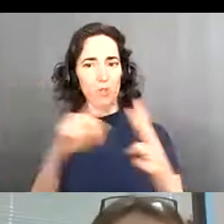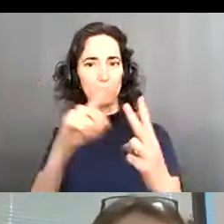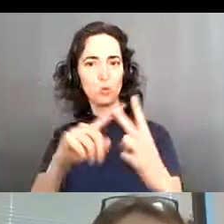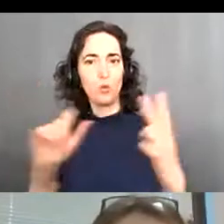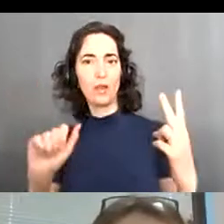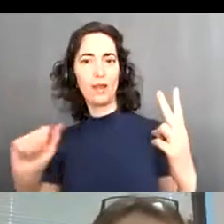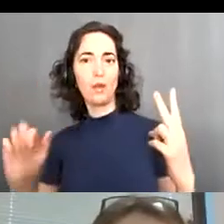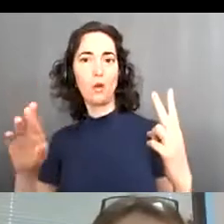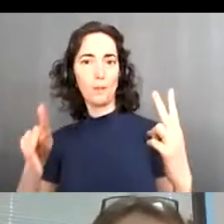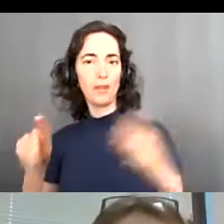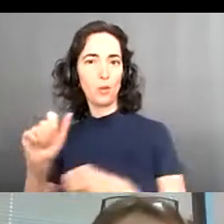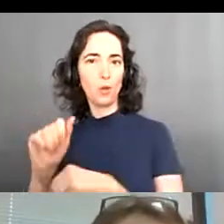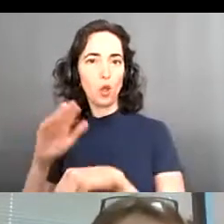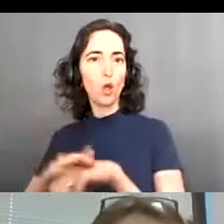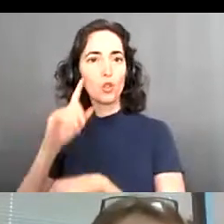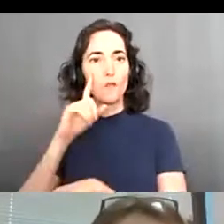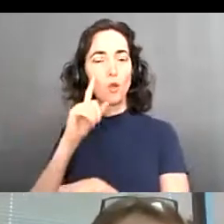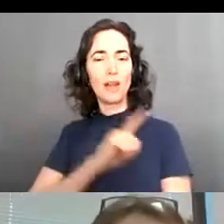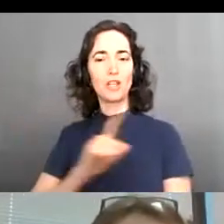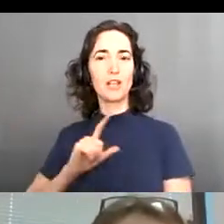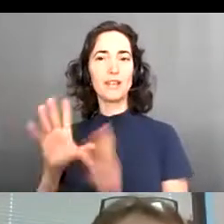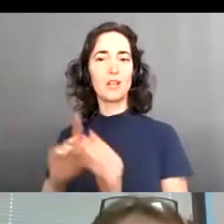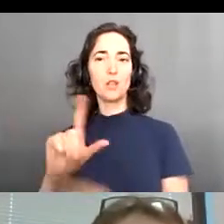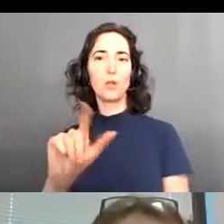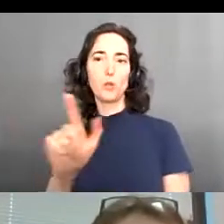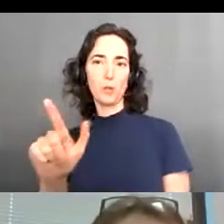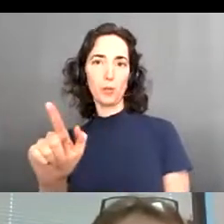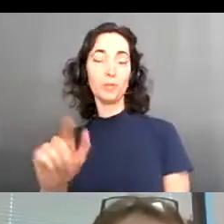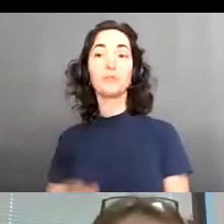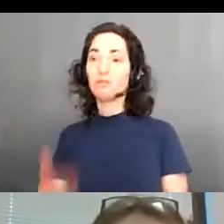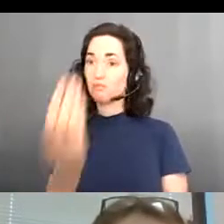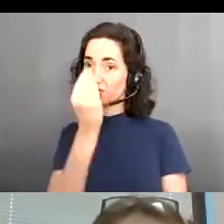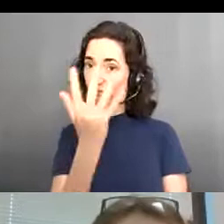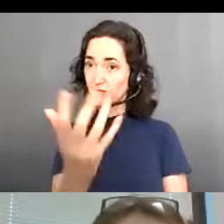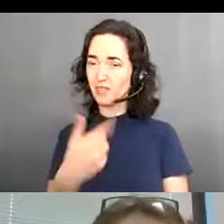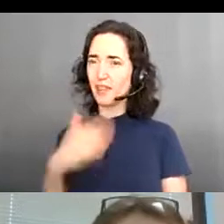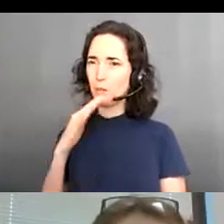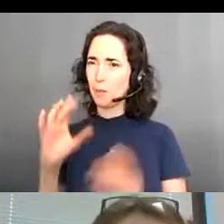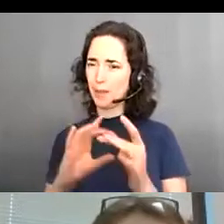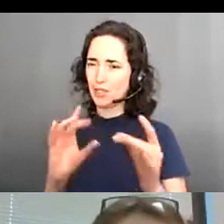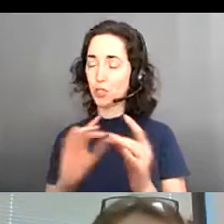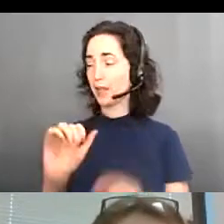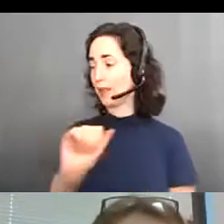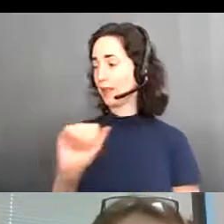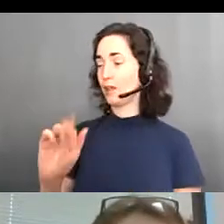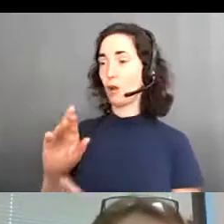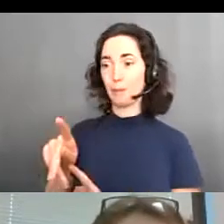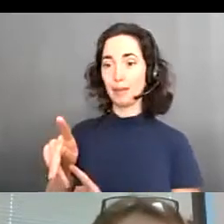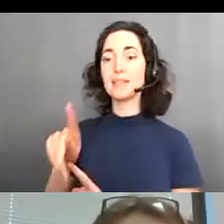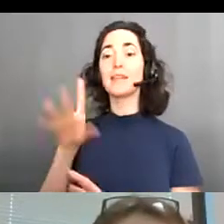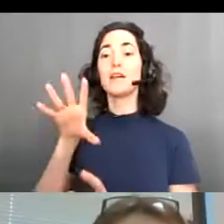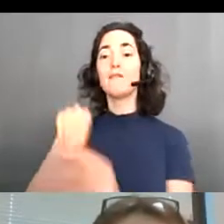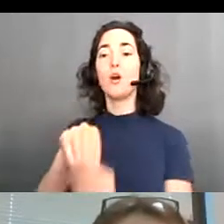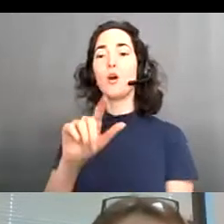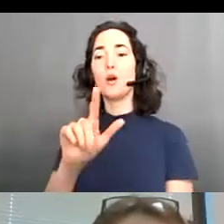is working on for the 2021 legislative session, and I should probably mention that AARP is part of the Live at Home